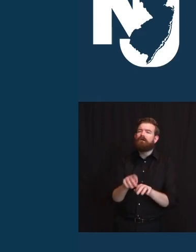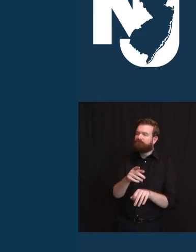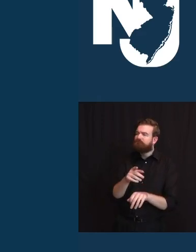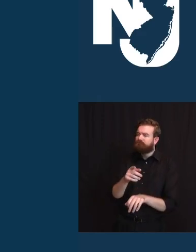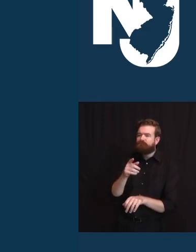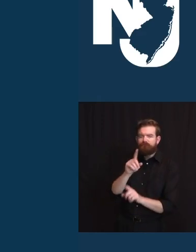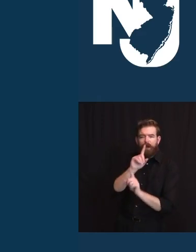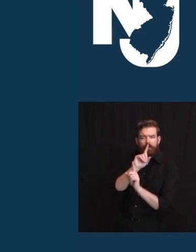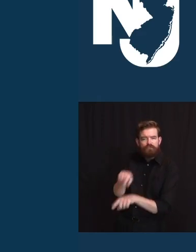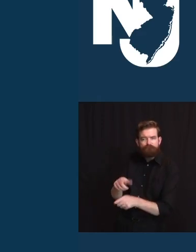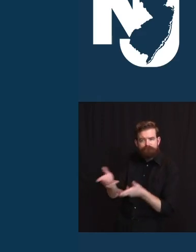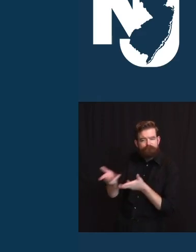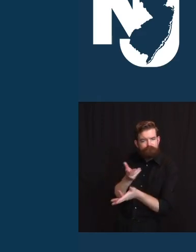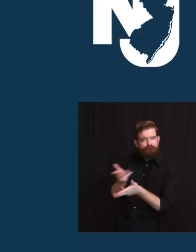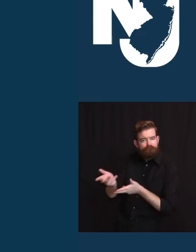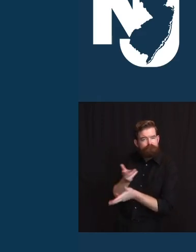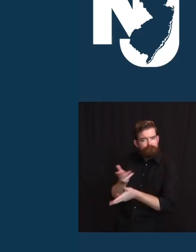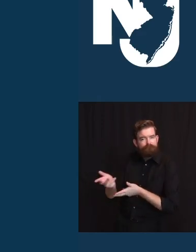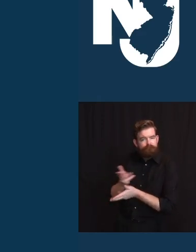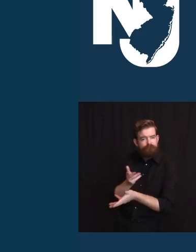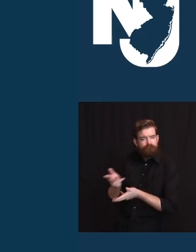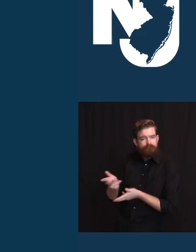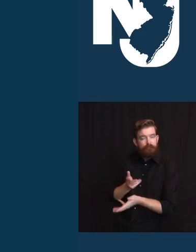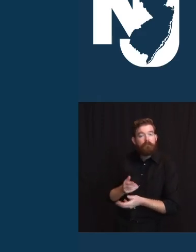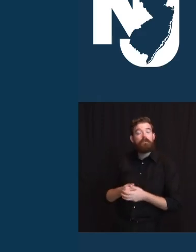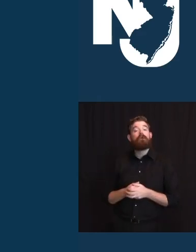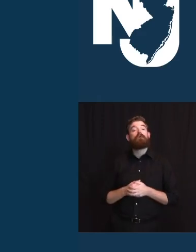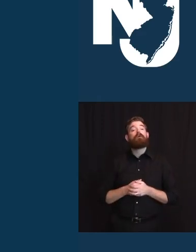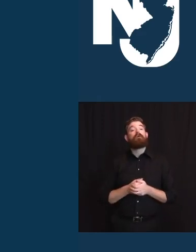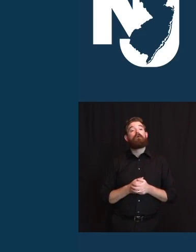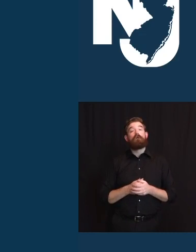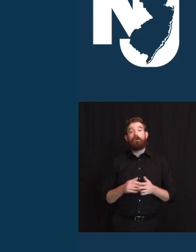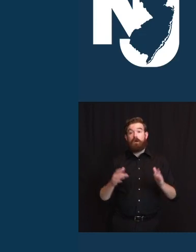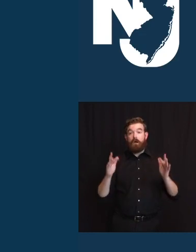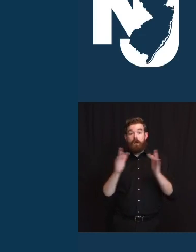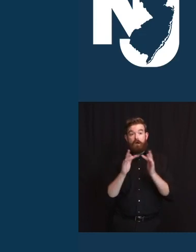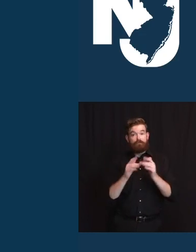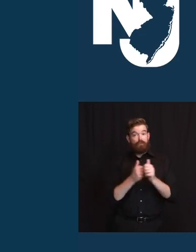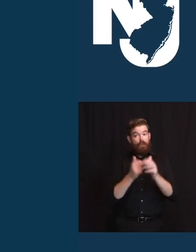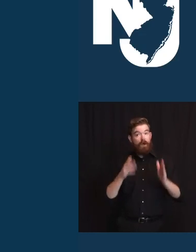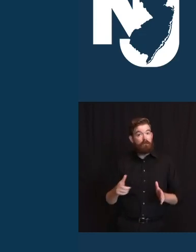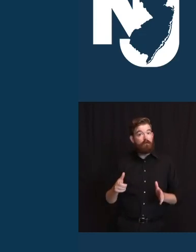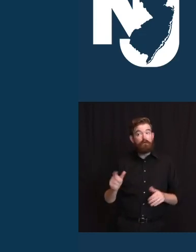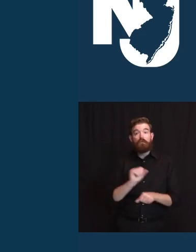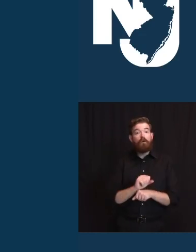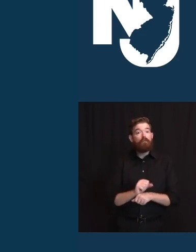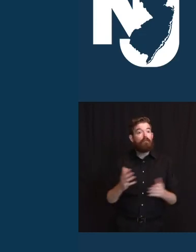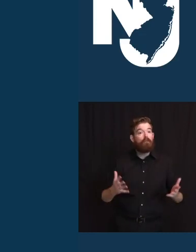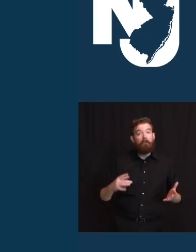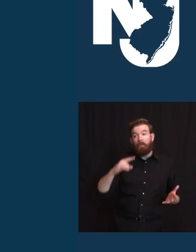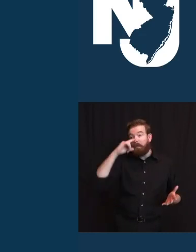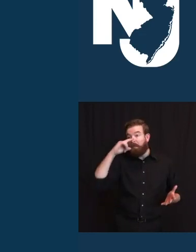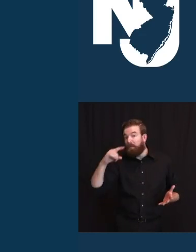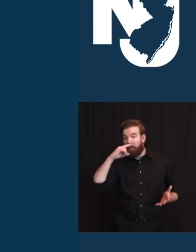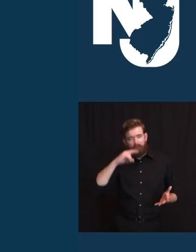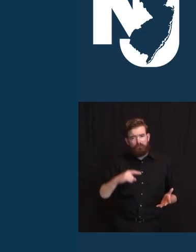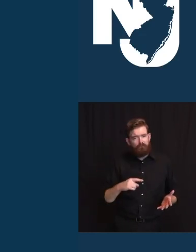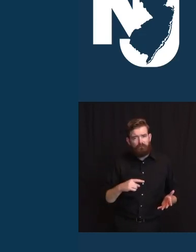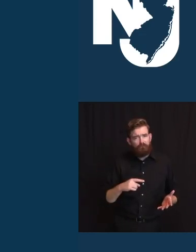to reopen our restaurants and theaters and gyms, for example, may be in jeopardy. So please take the